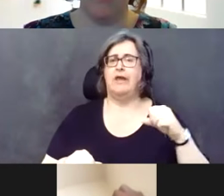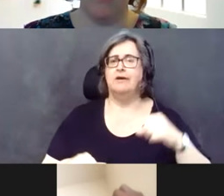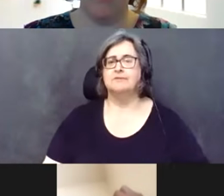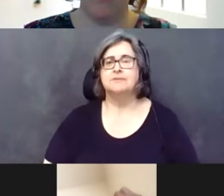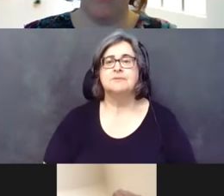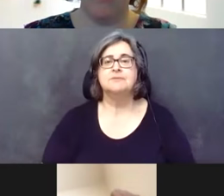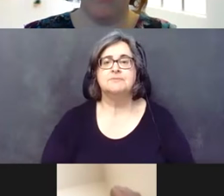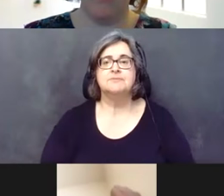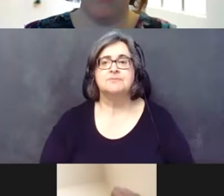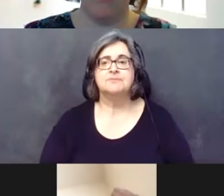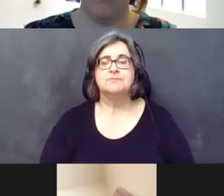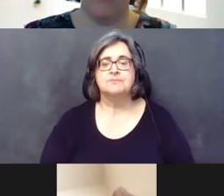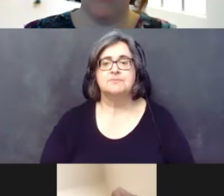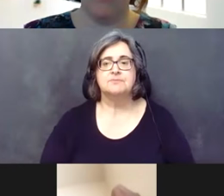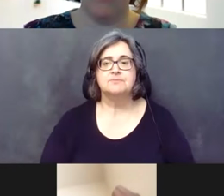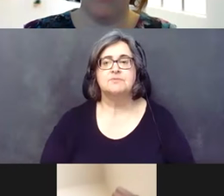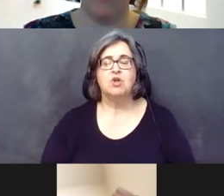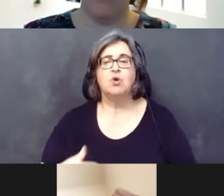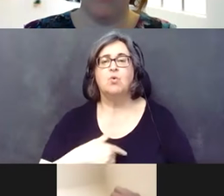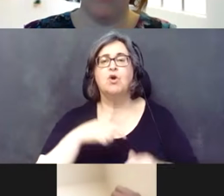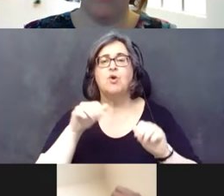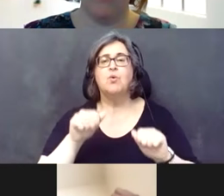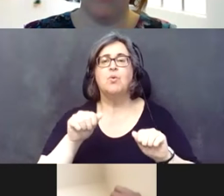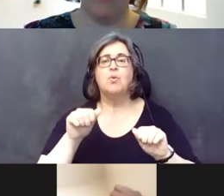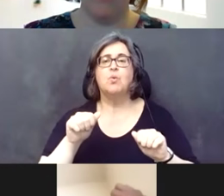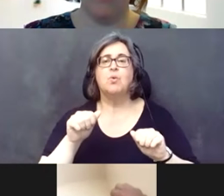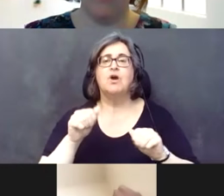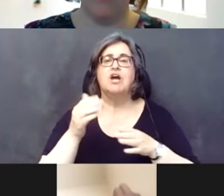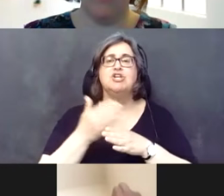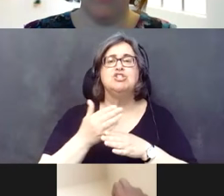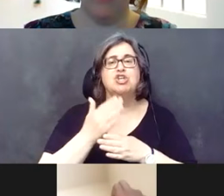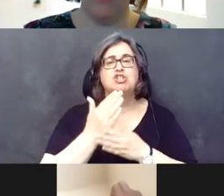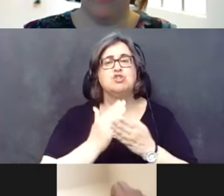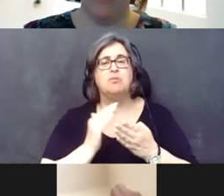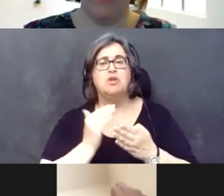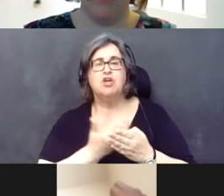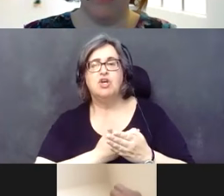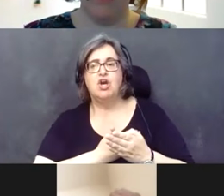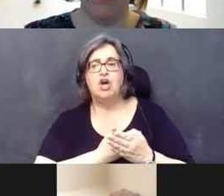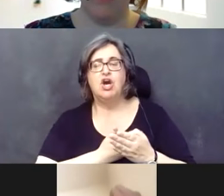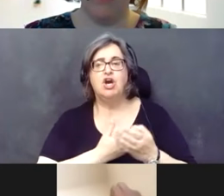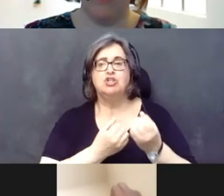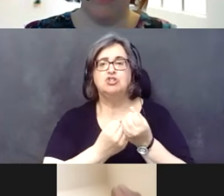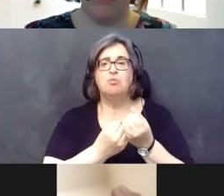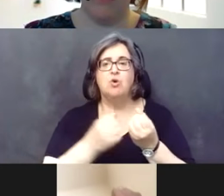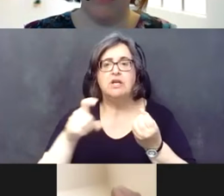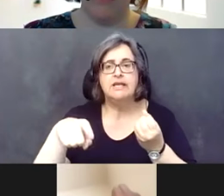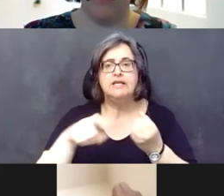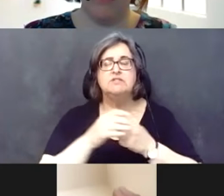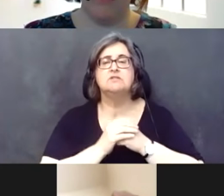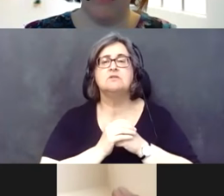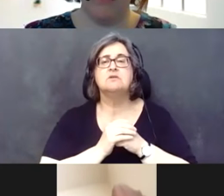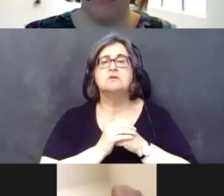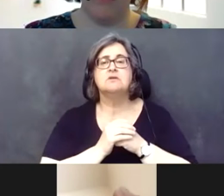And we were able to share about some of our support needs, and we